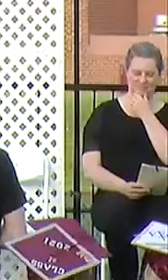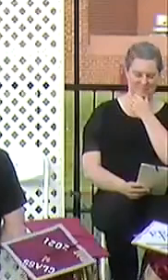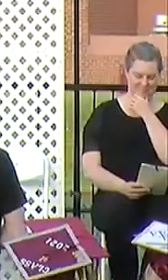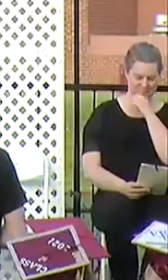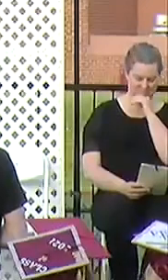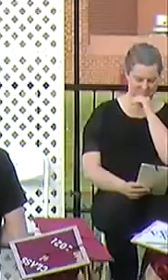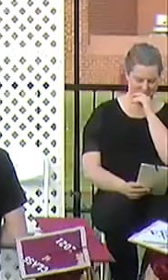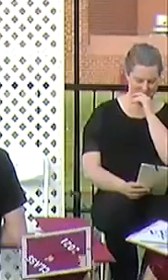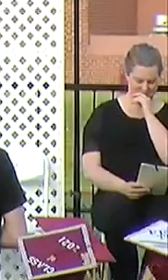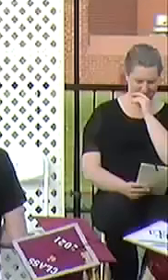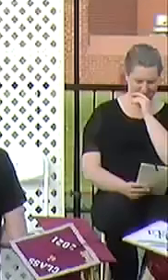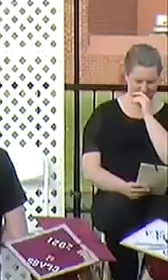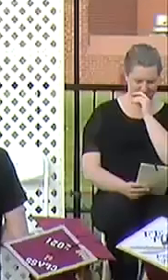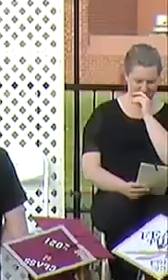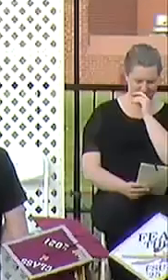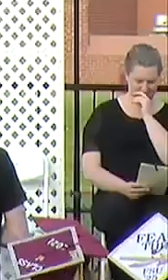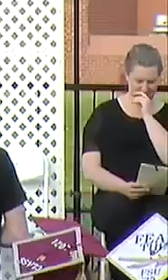Elliot F. Rogers.